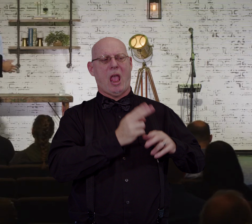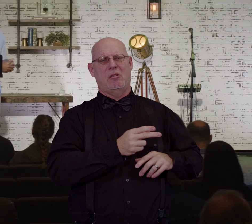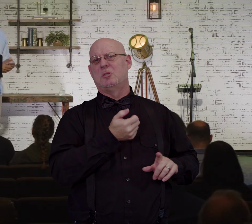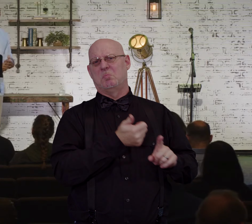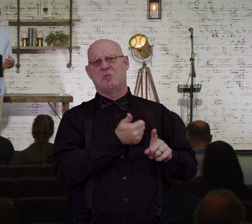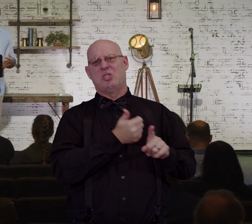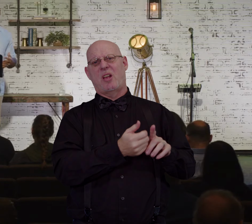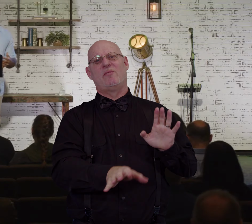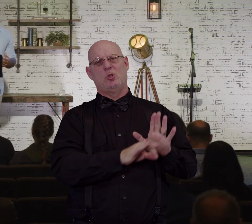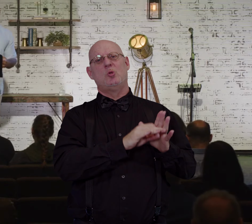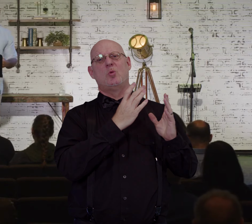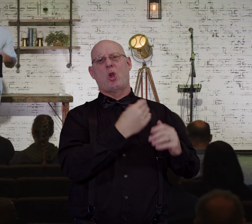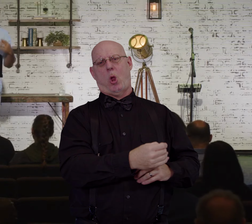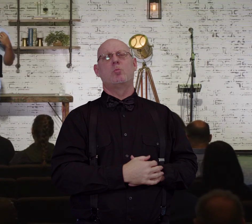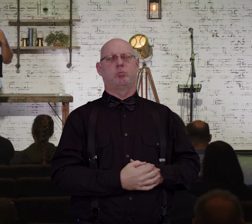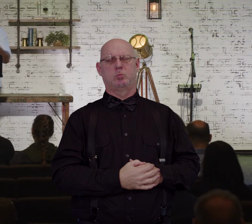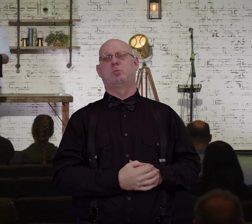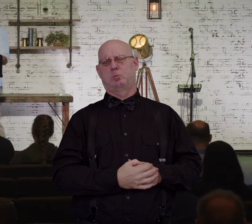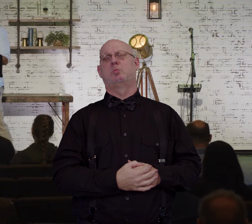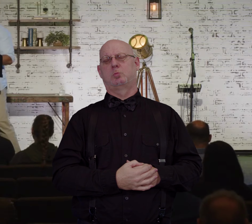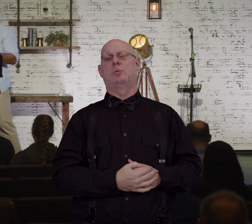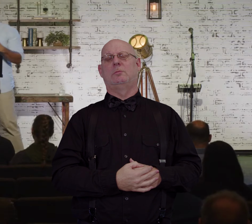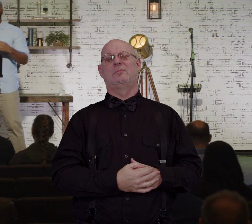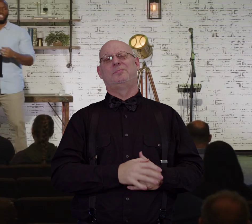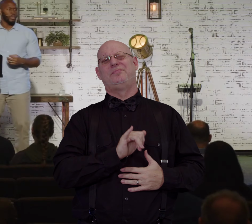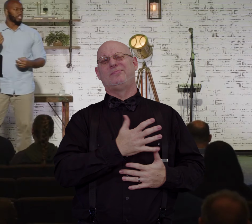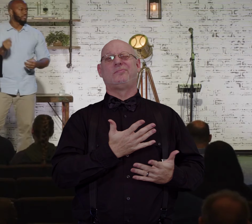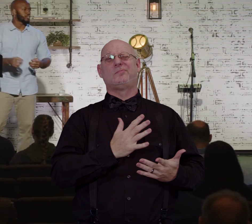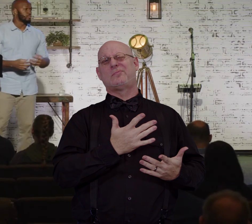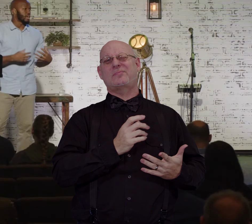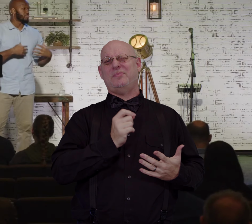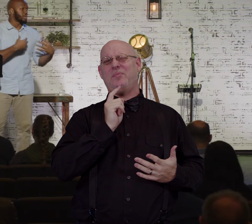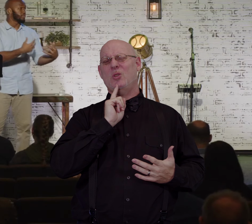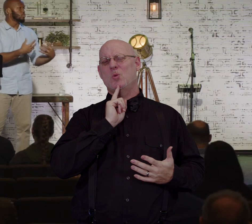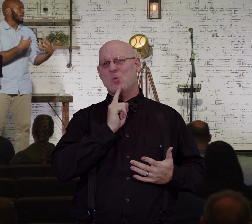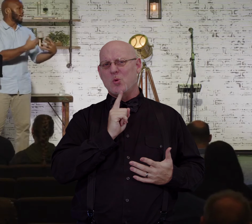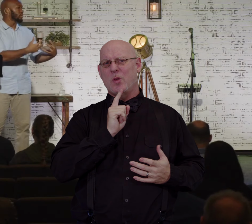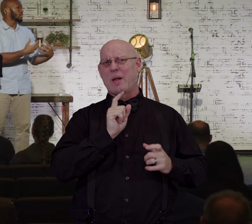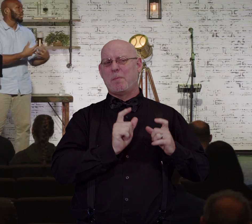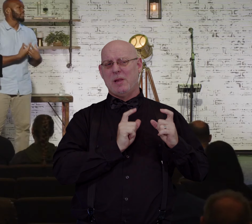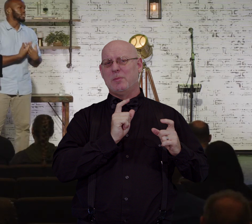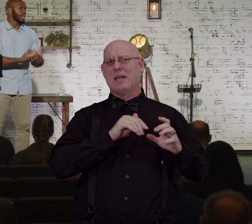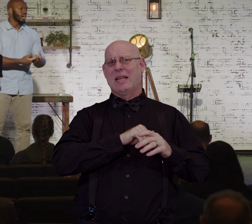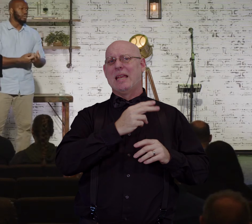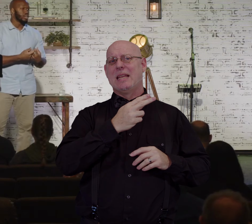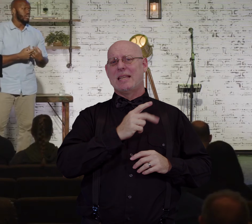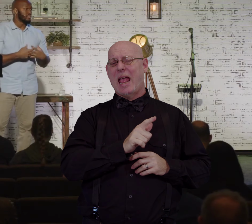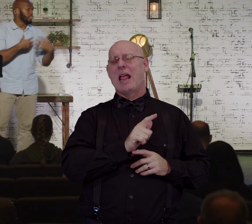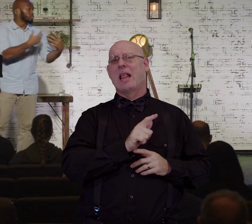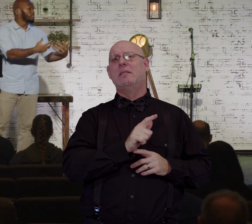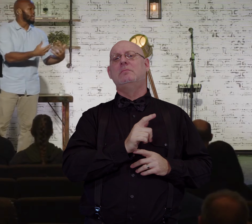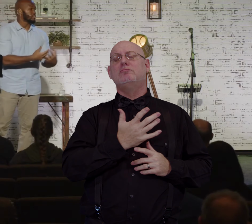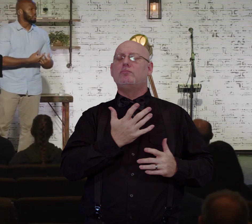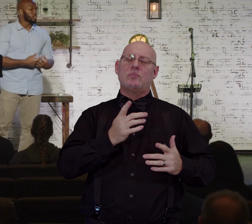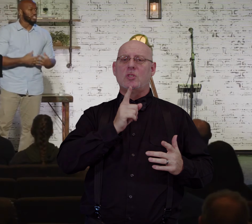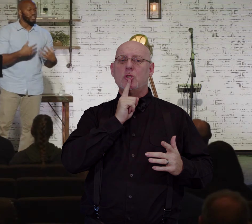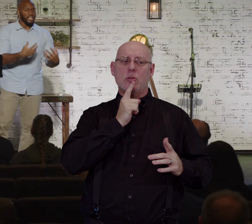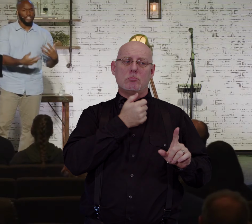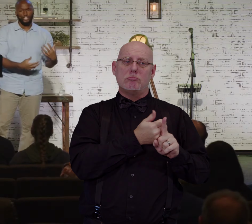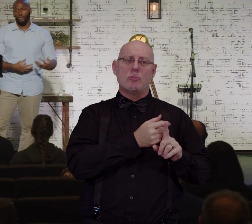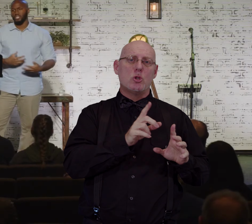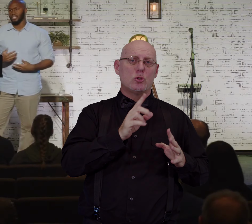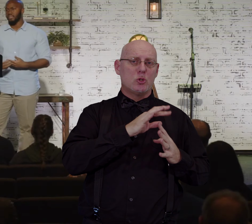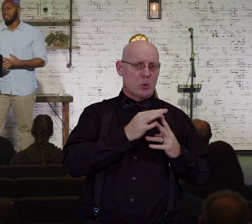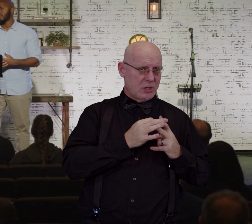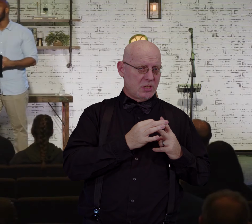by themselves. And so even in those, there's a twinge of truth that people who end up in hell, they do by their own choice. There